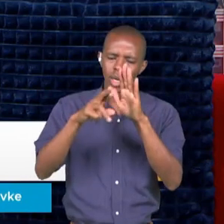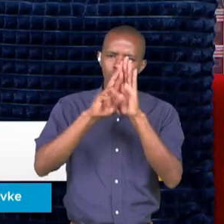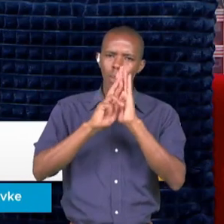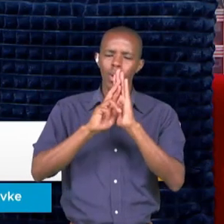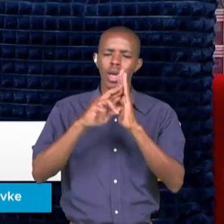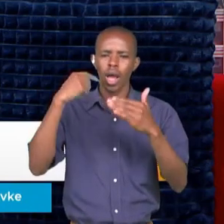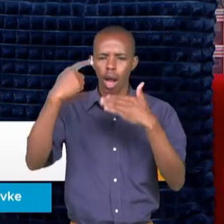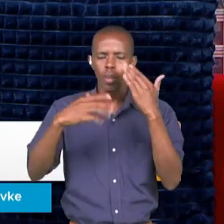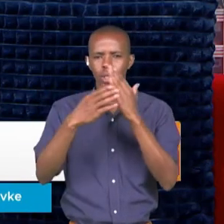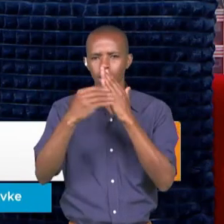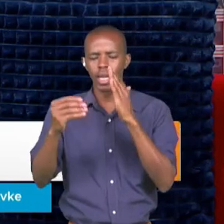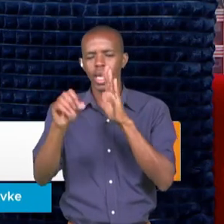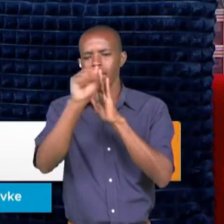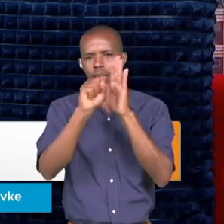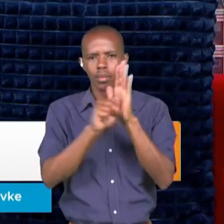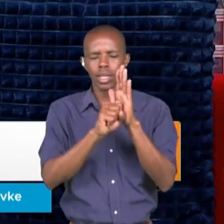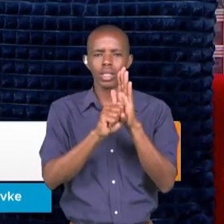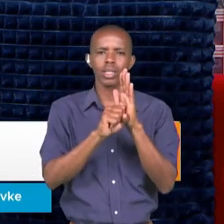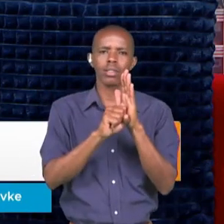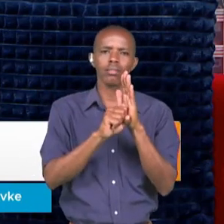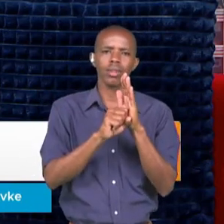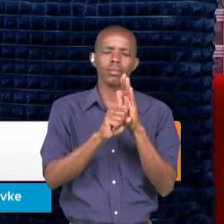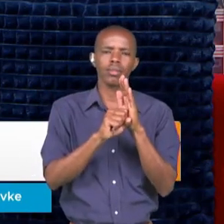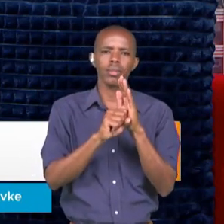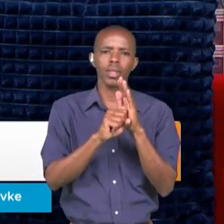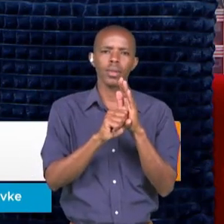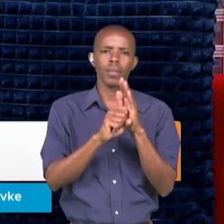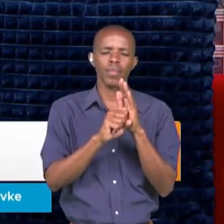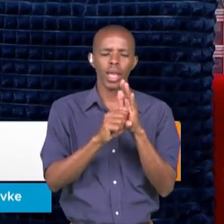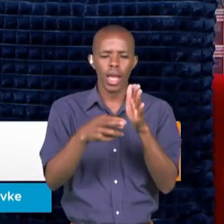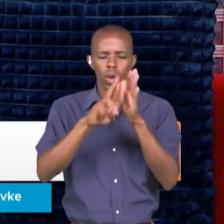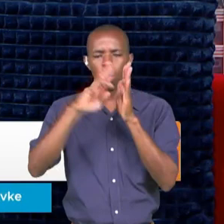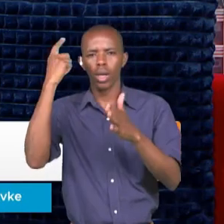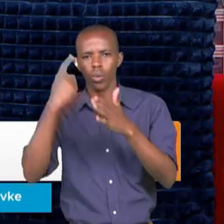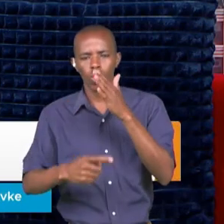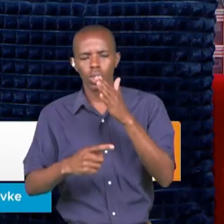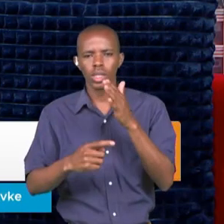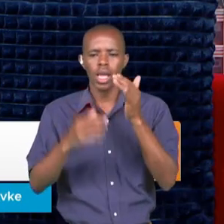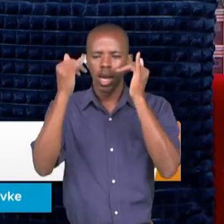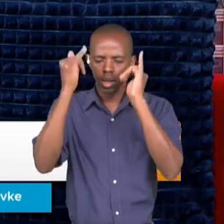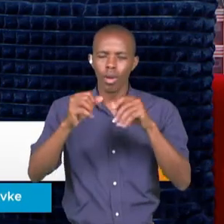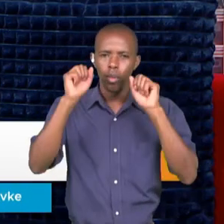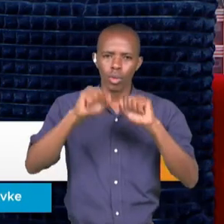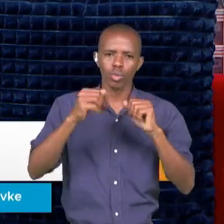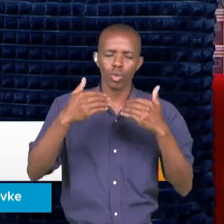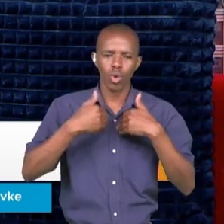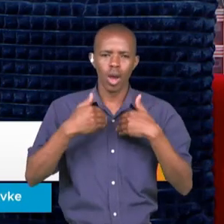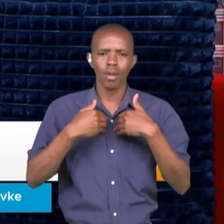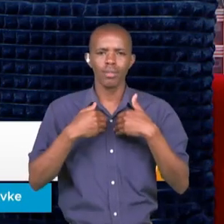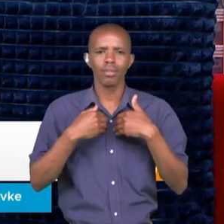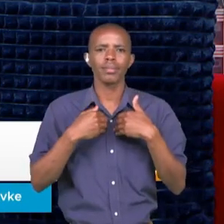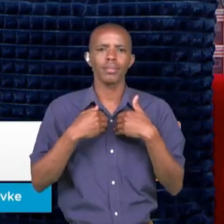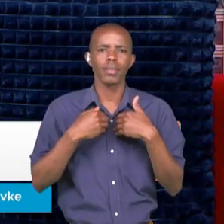the subject to the cluster consideration, what is required. And someone will be able now to have an orientation and start to